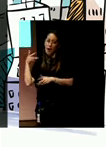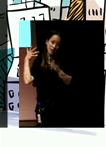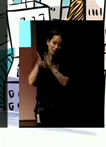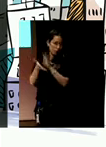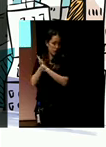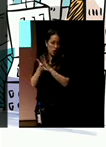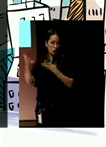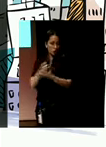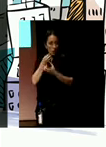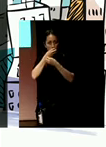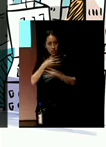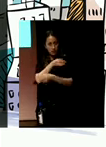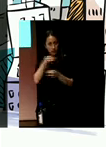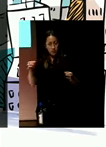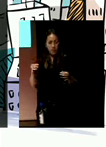Well, he's